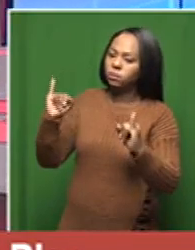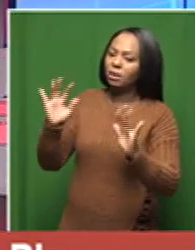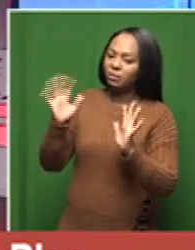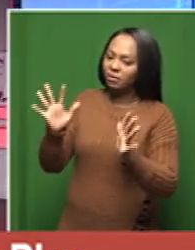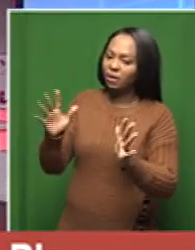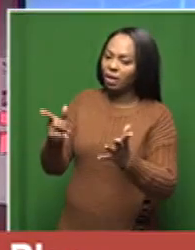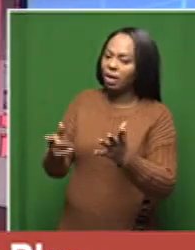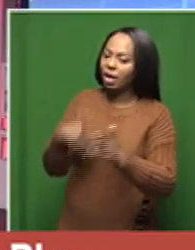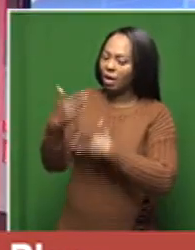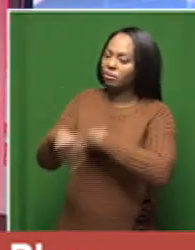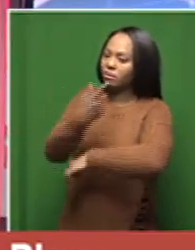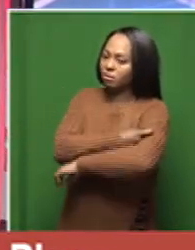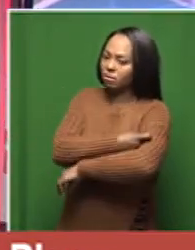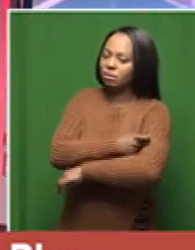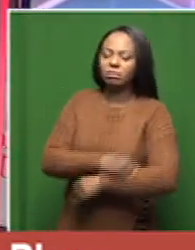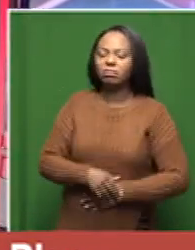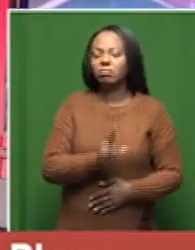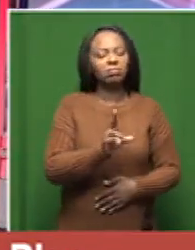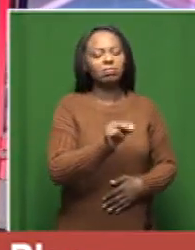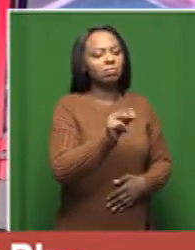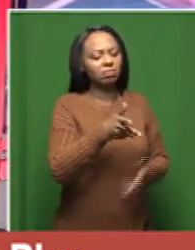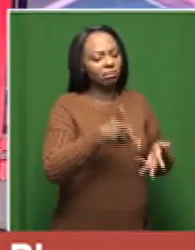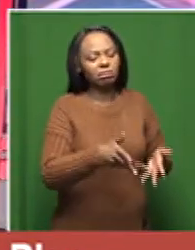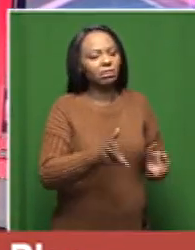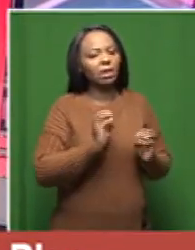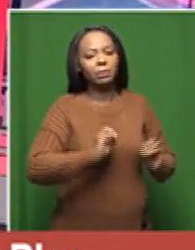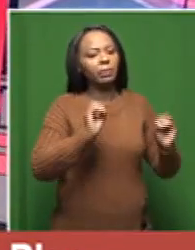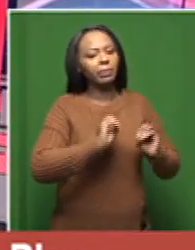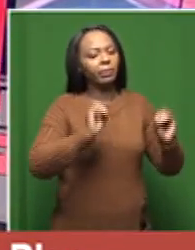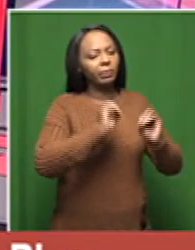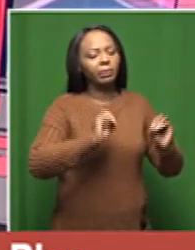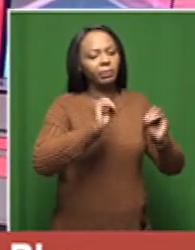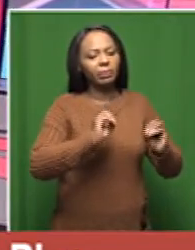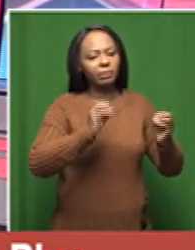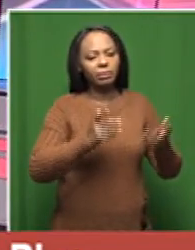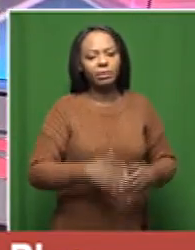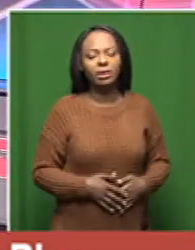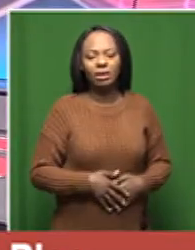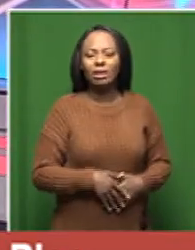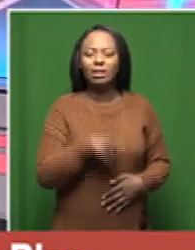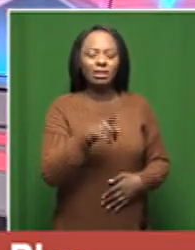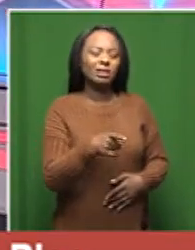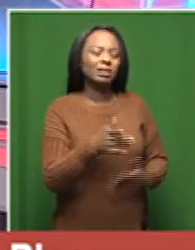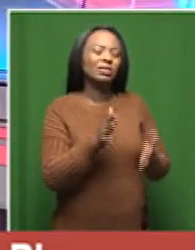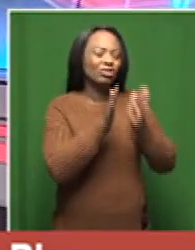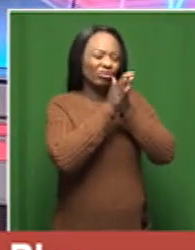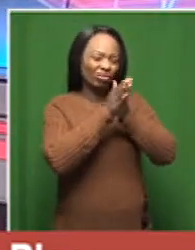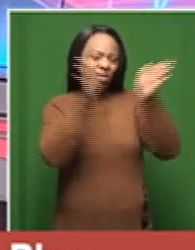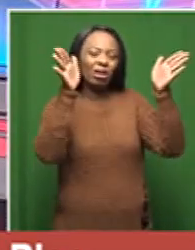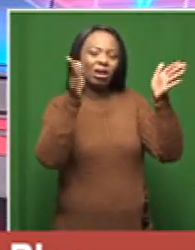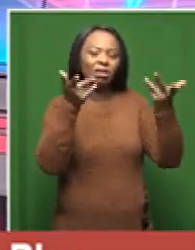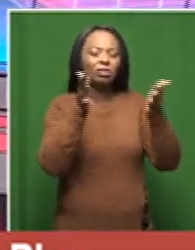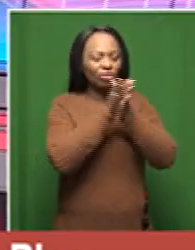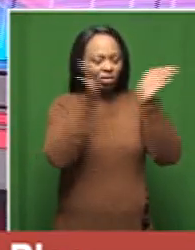vaccine. No, there are what we call adverse events. In other words, these are things which happen to people generally. People do have